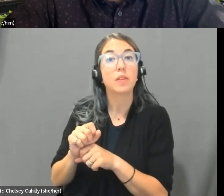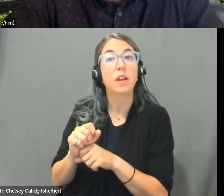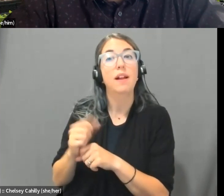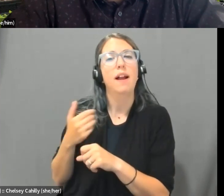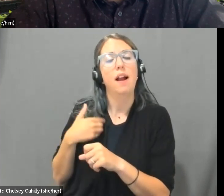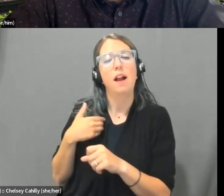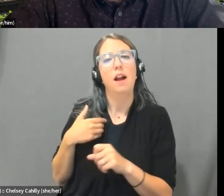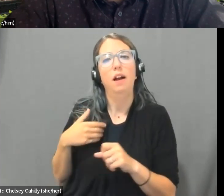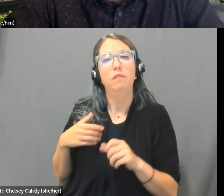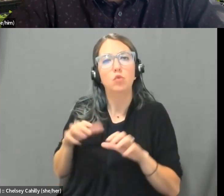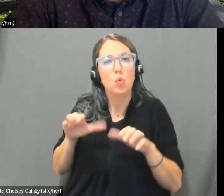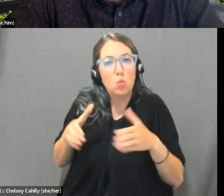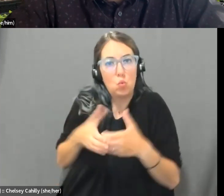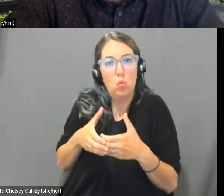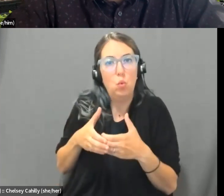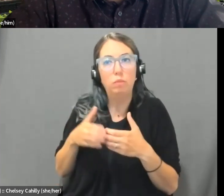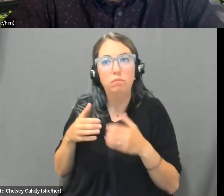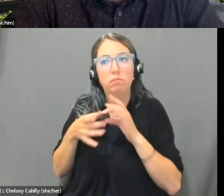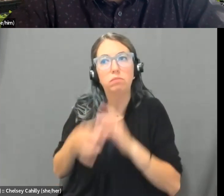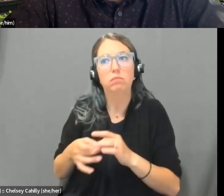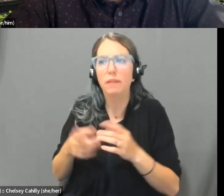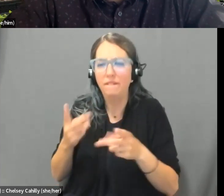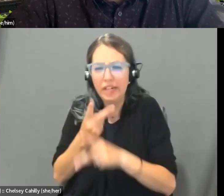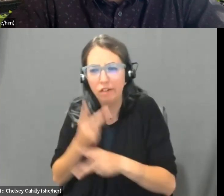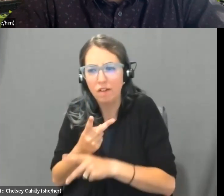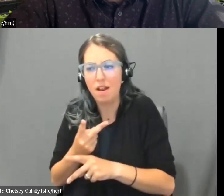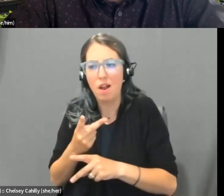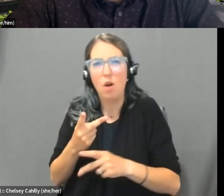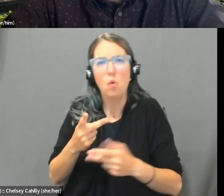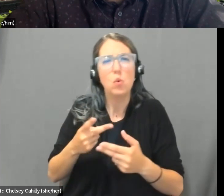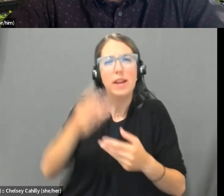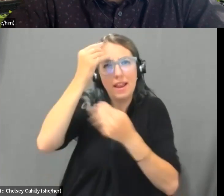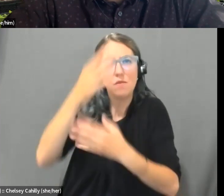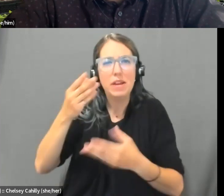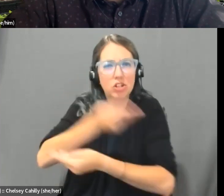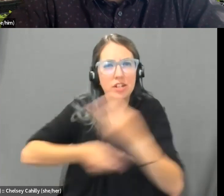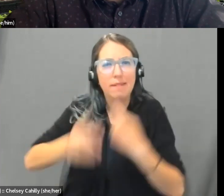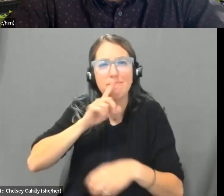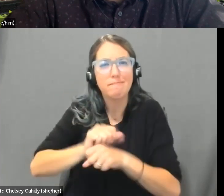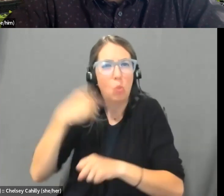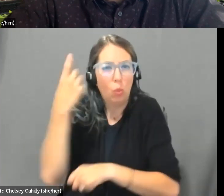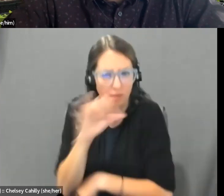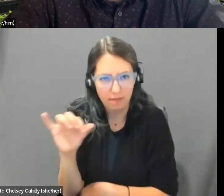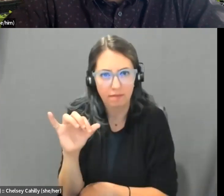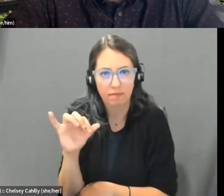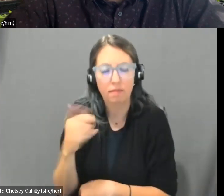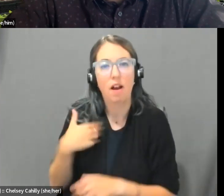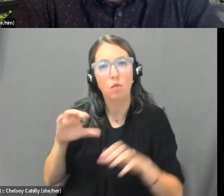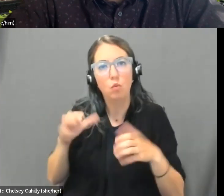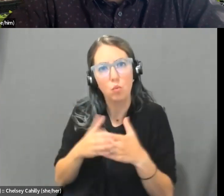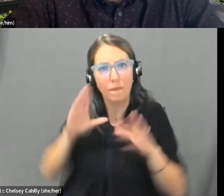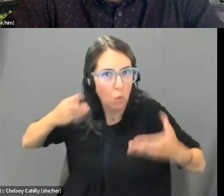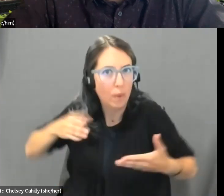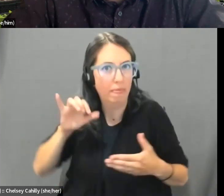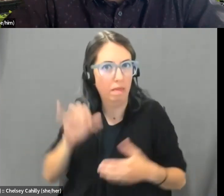plan associated with community information exchange. And then within each of those, we're hoping to receive some consumer community person buy-in,